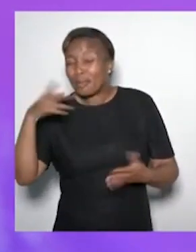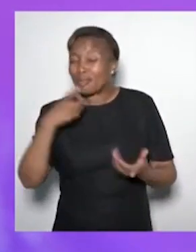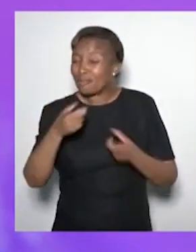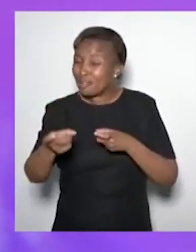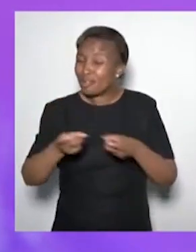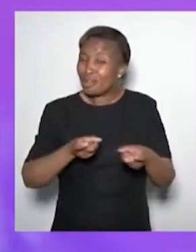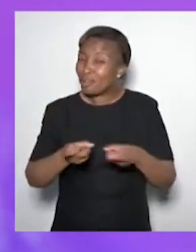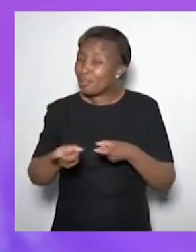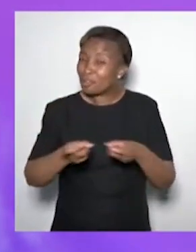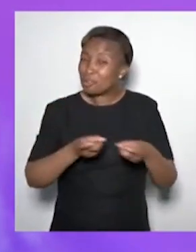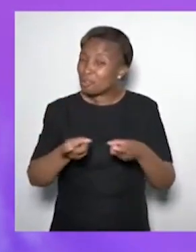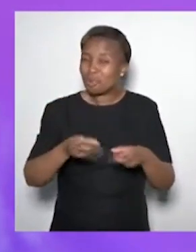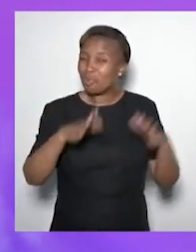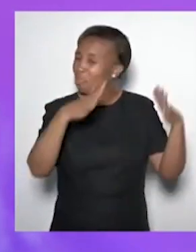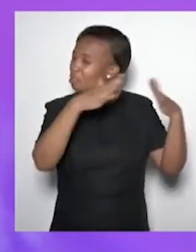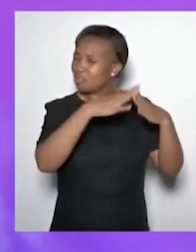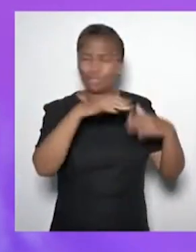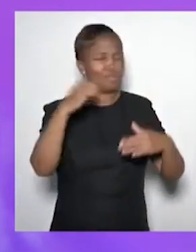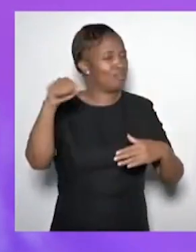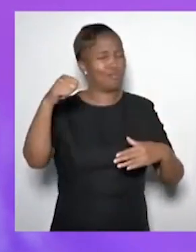church.